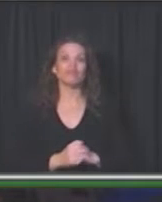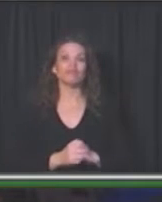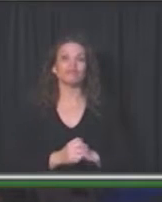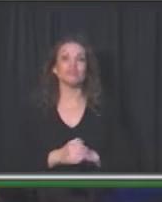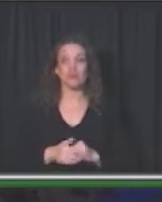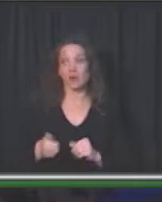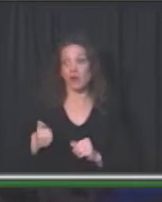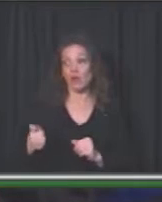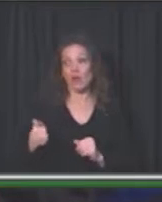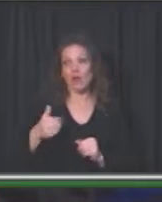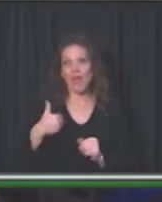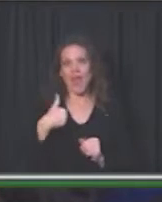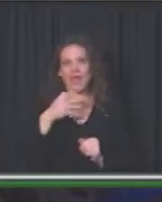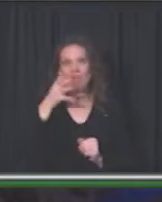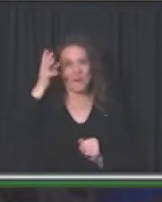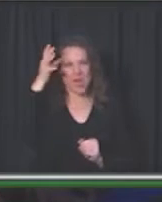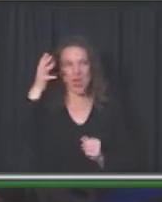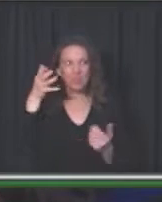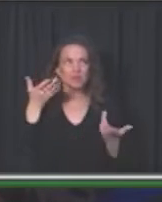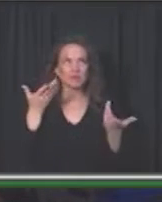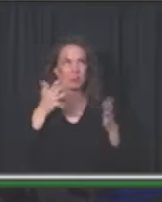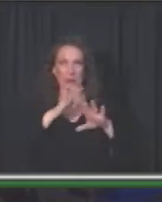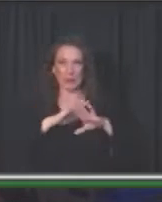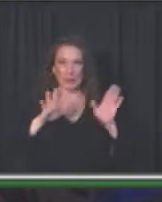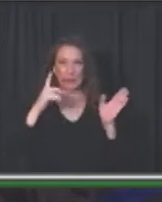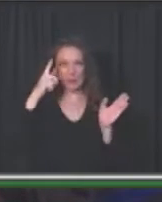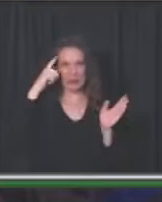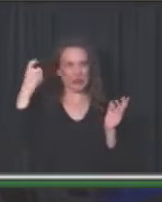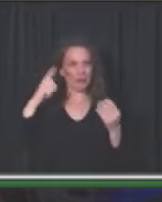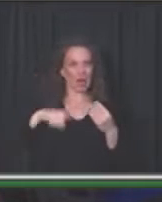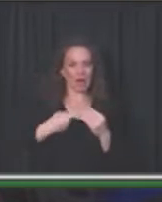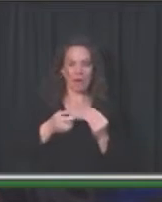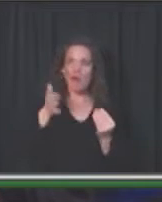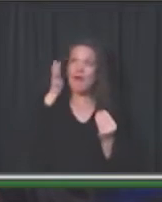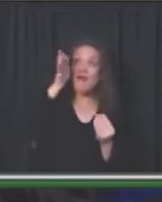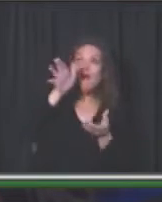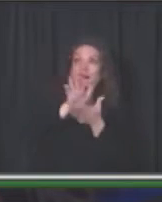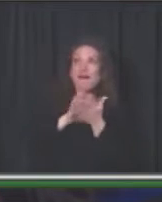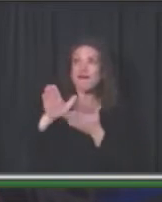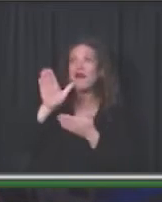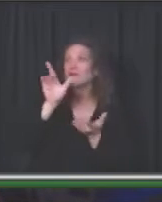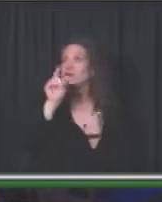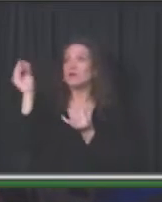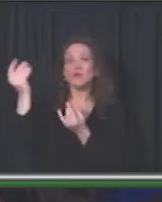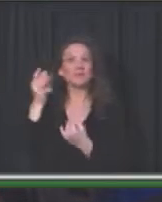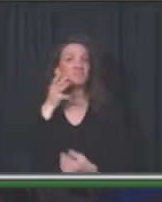to have parents that couldn't even dream that she would go to college or what college would be.